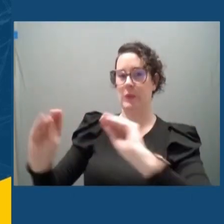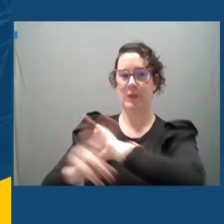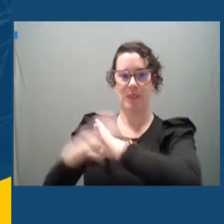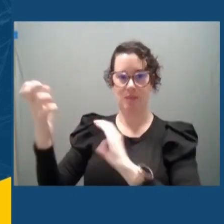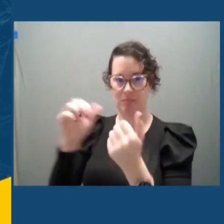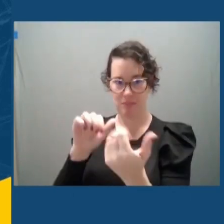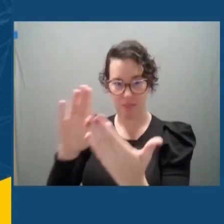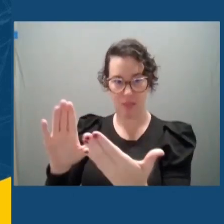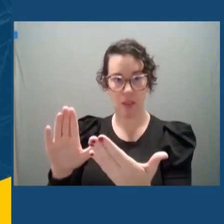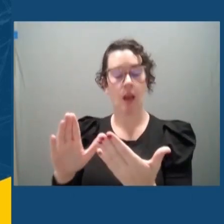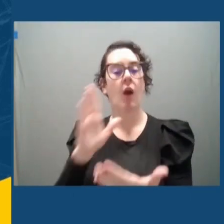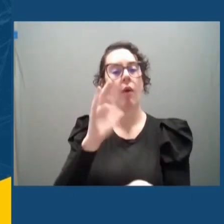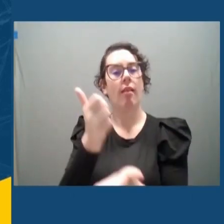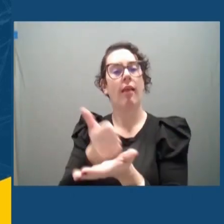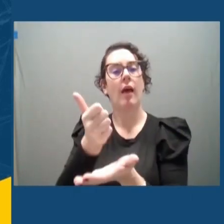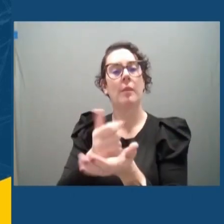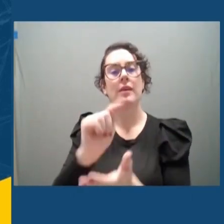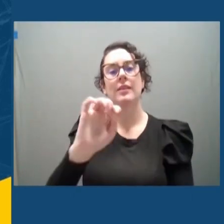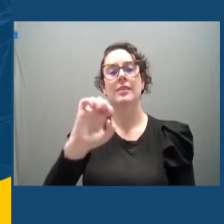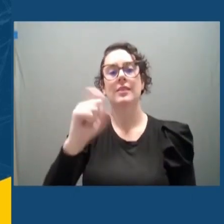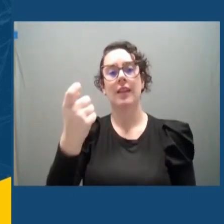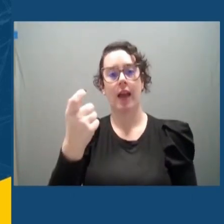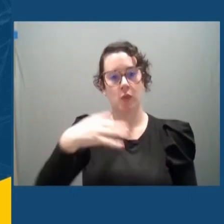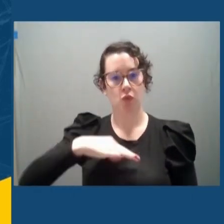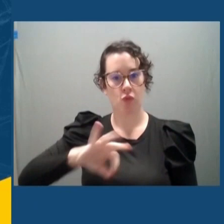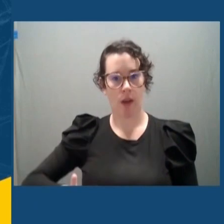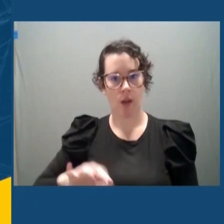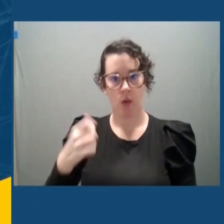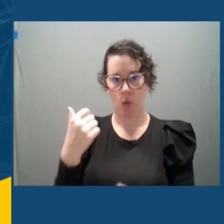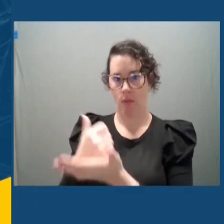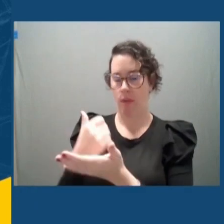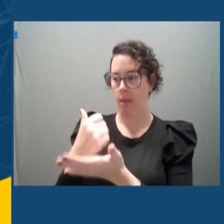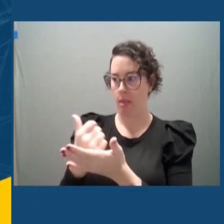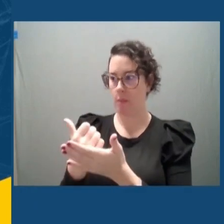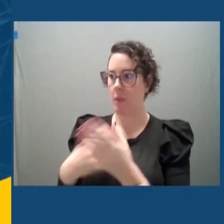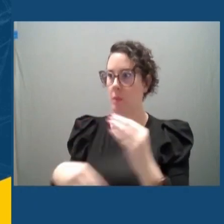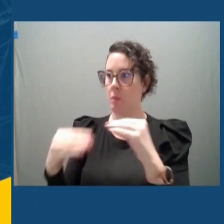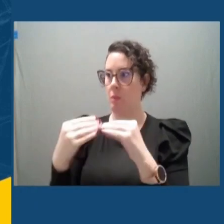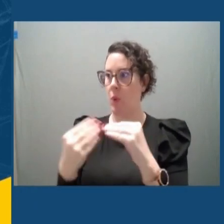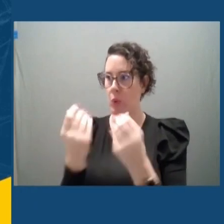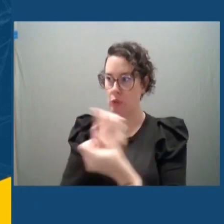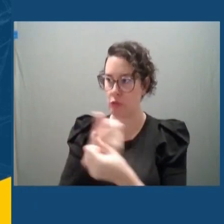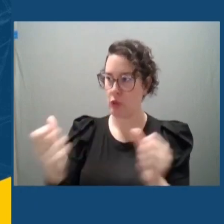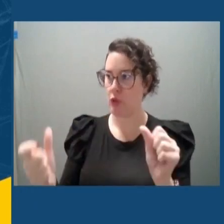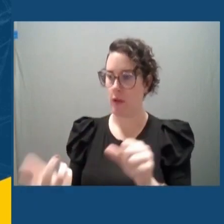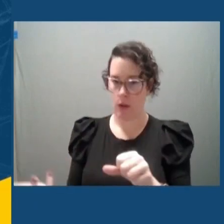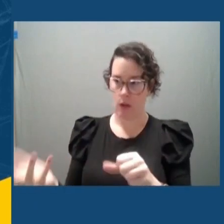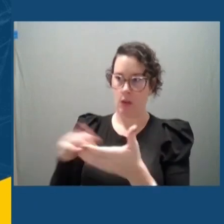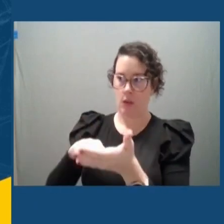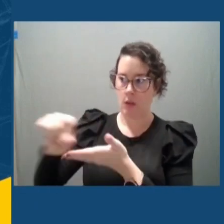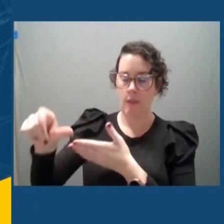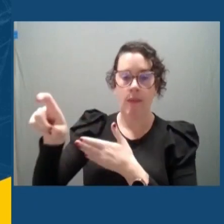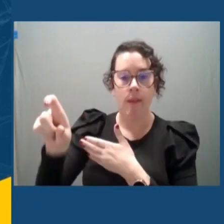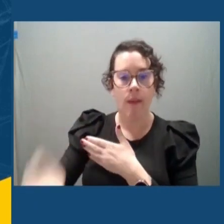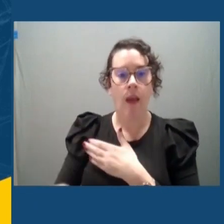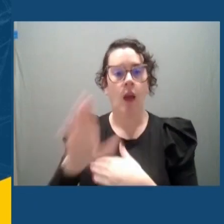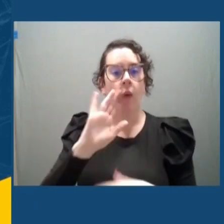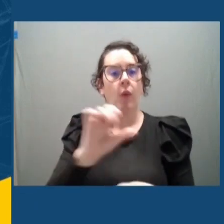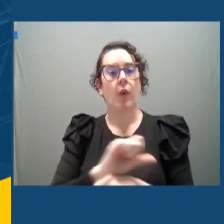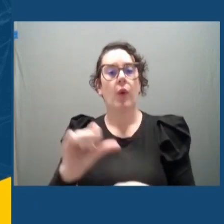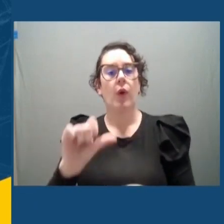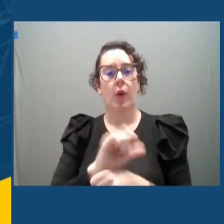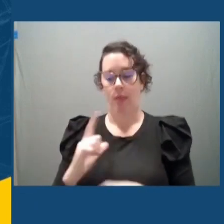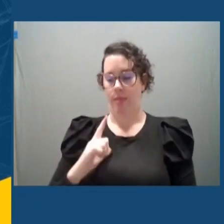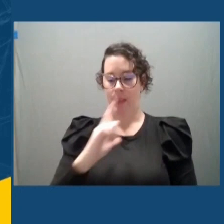credit to help them cover the additional security costs. and I'll work with the legislature to